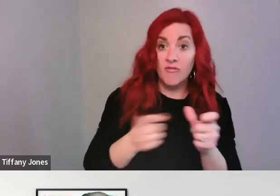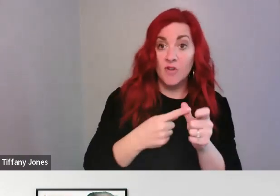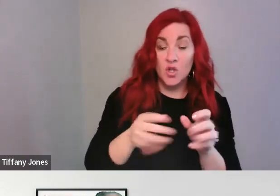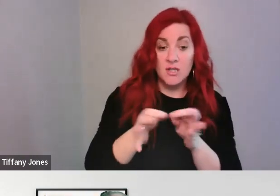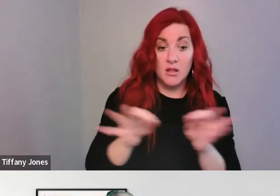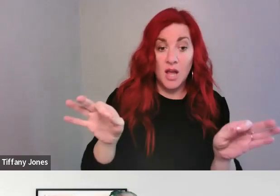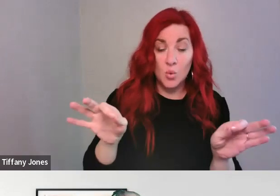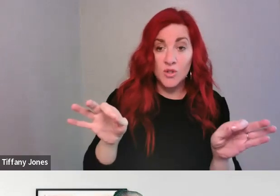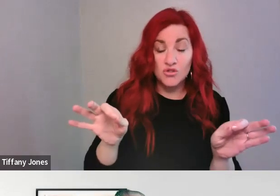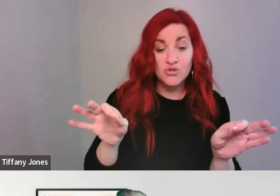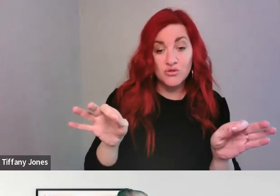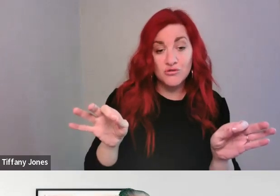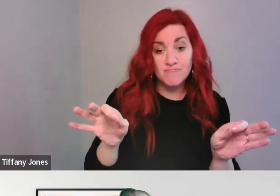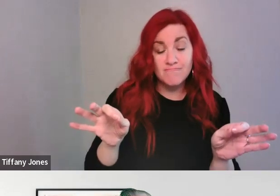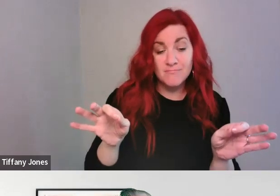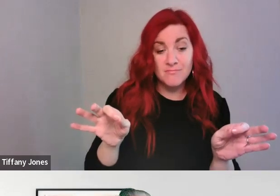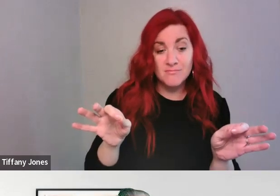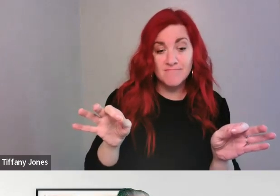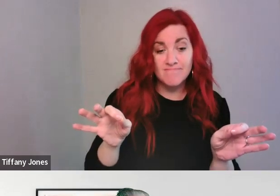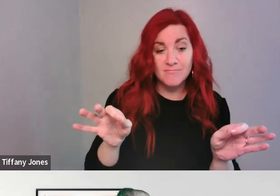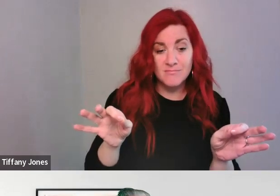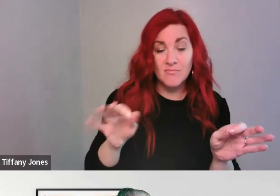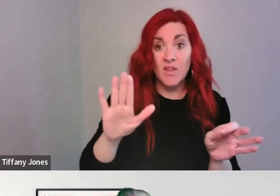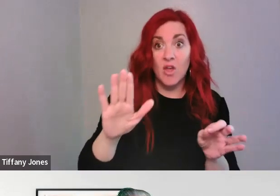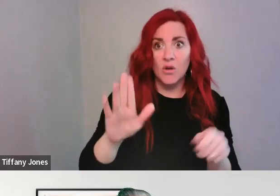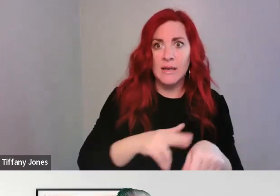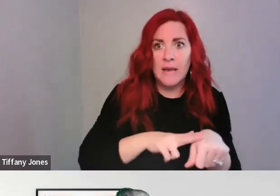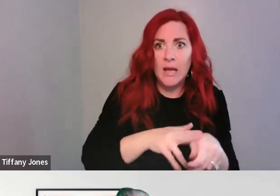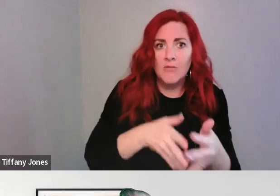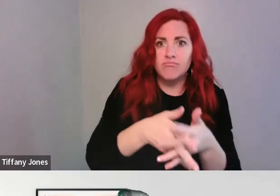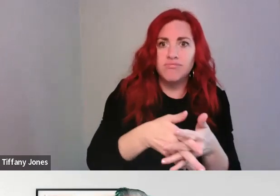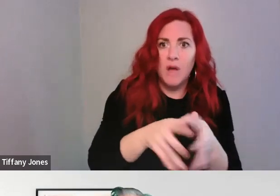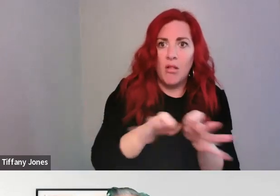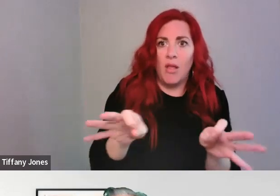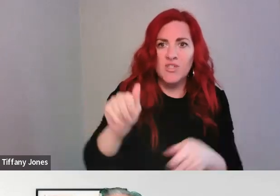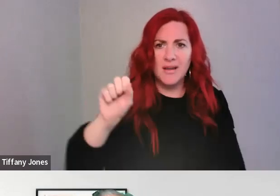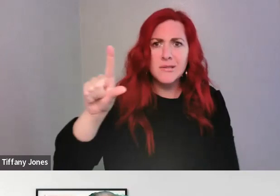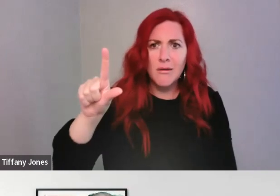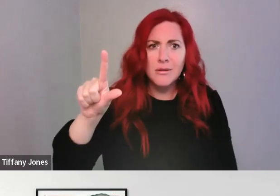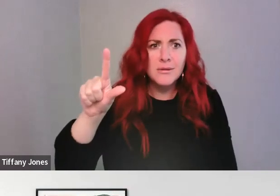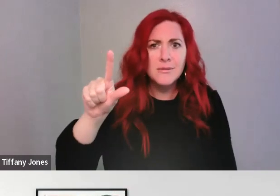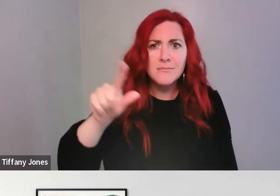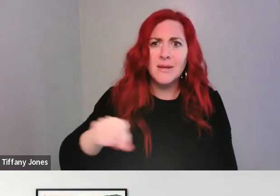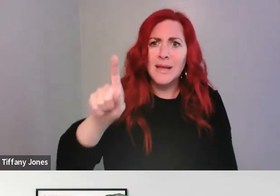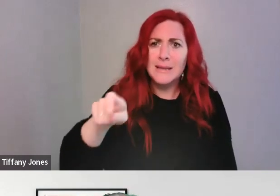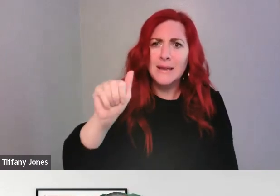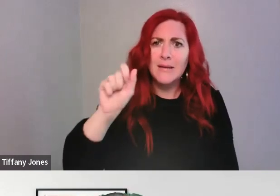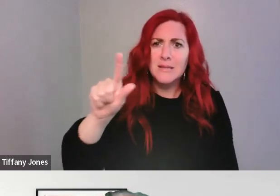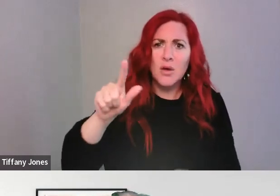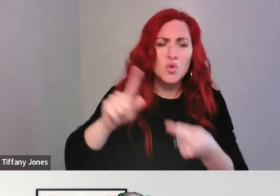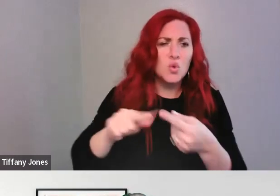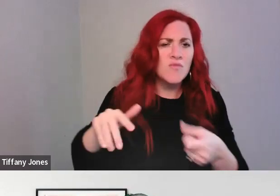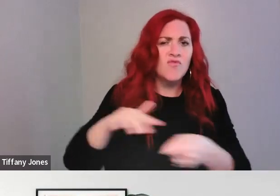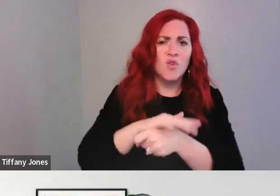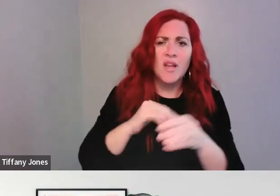and their most, their native language is ASL. And that's what they need to actually fully access and